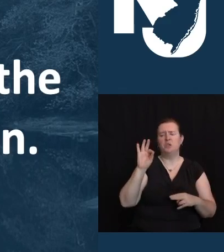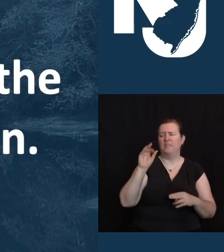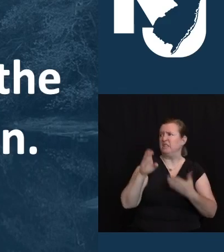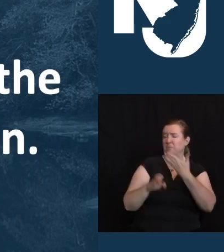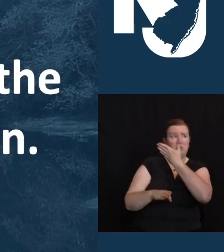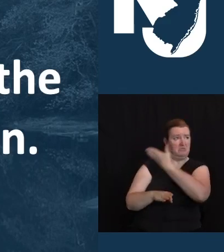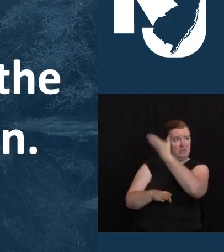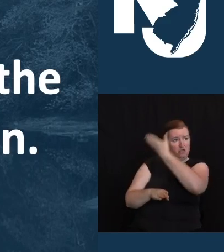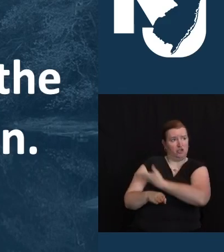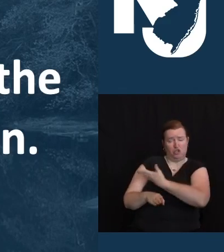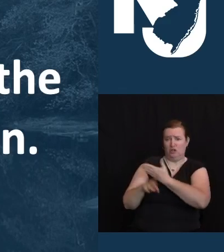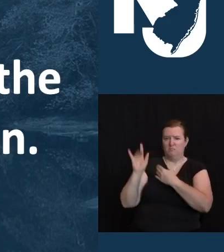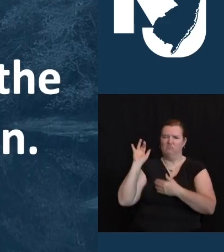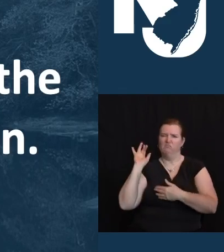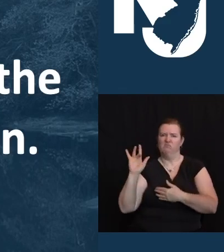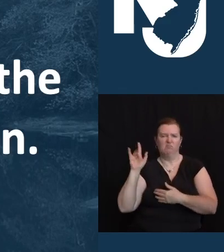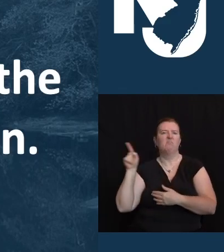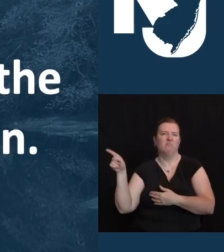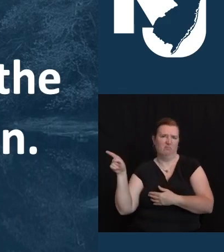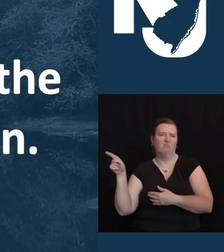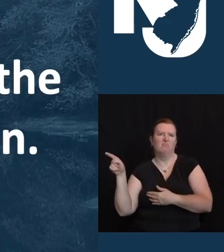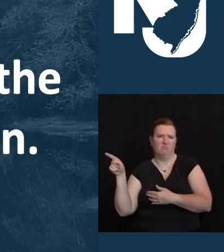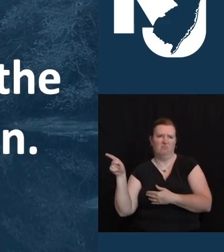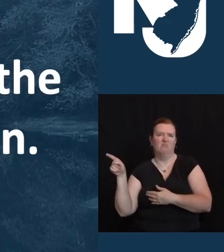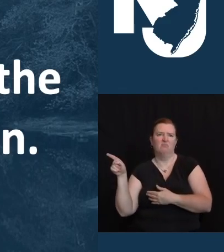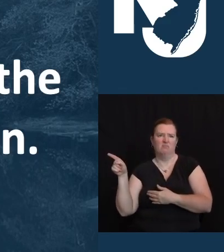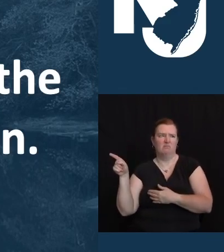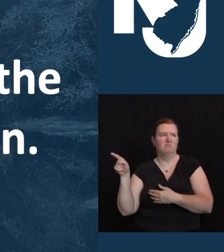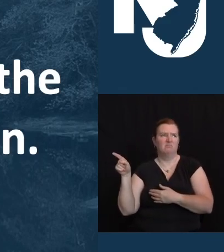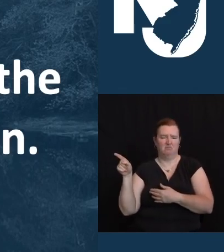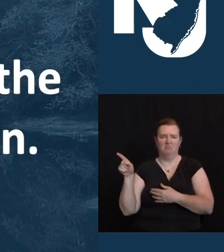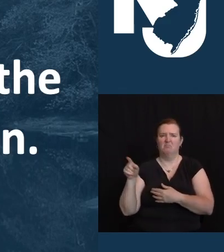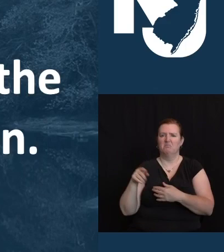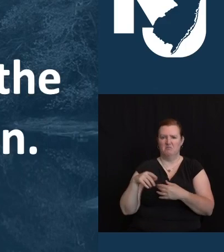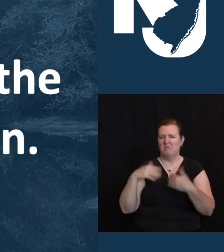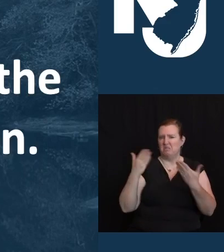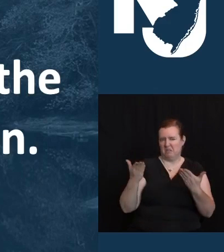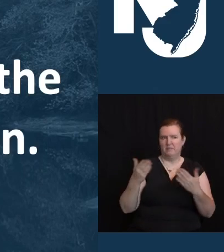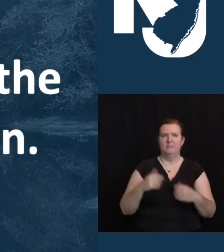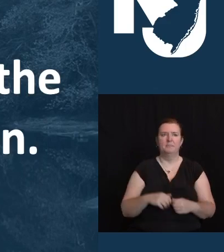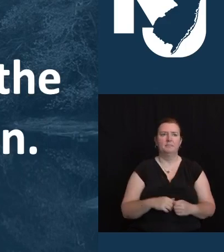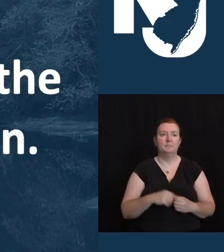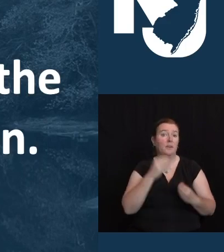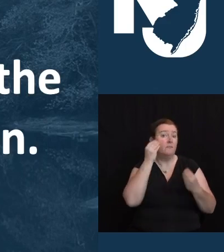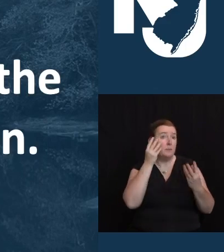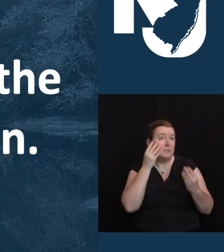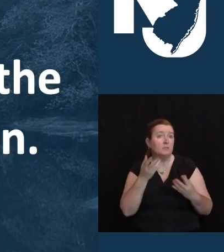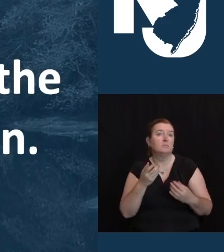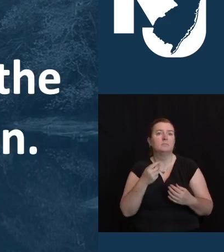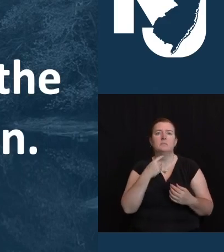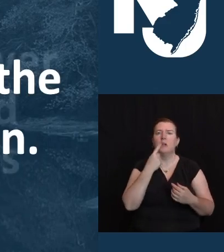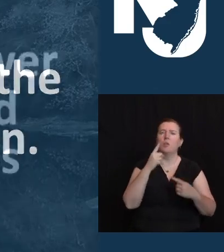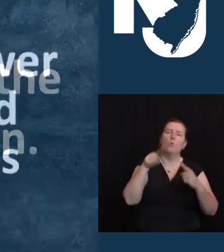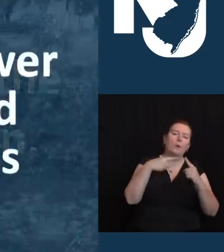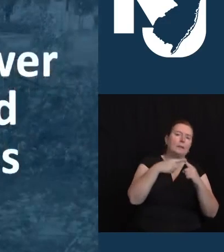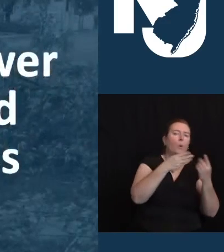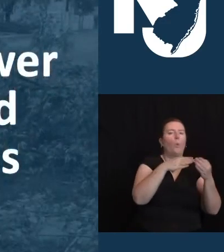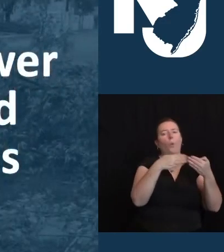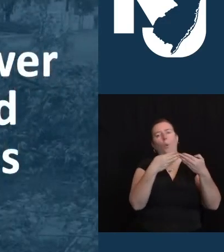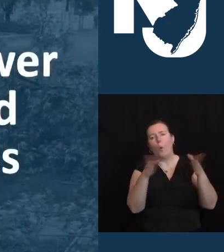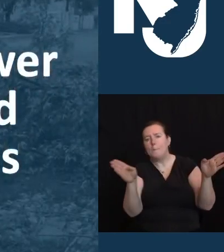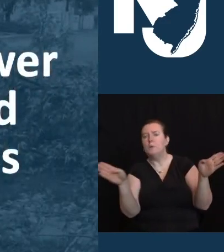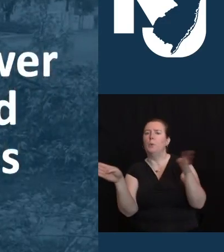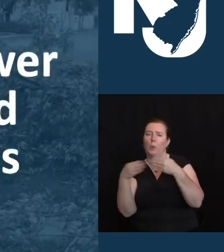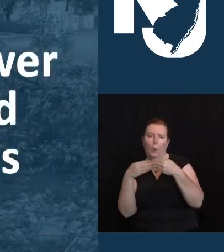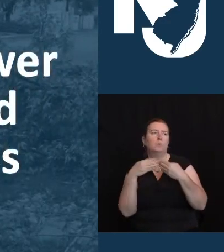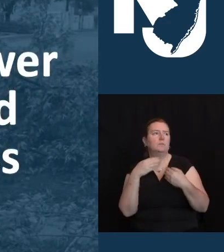facebook.com/New Jersey State Parks, for the latest status information as to what's closed, what's opening, and when, etc. As always, as a